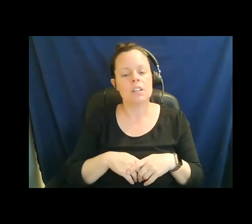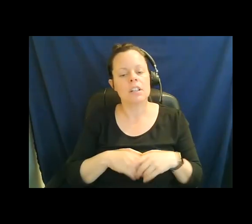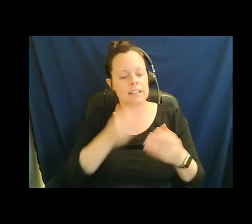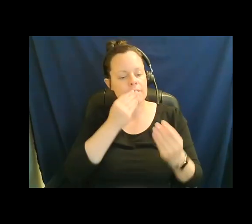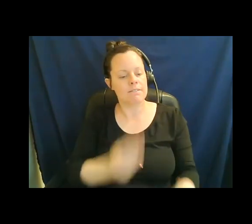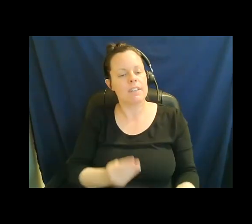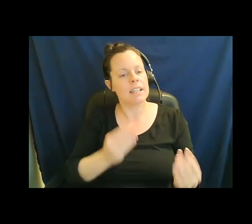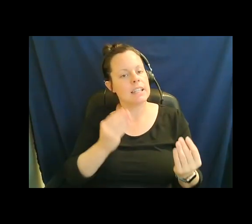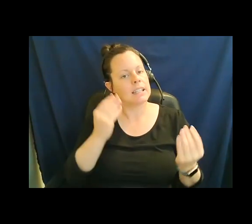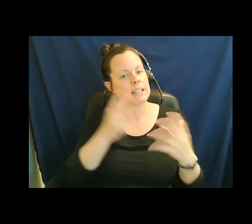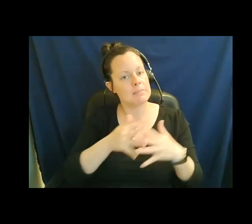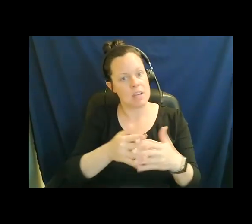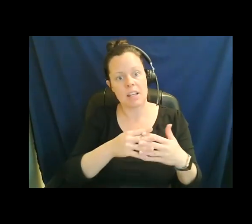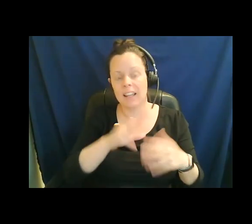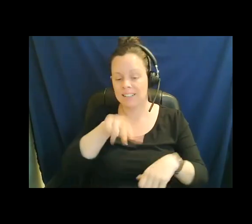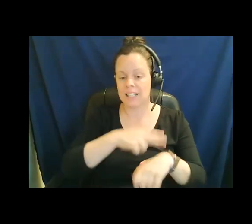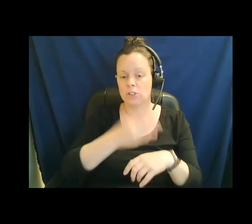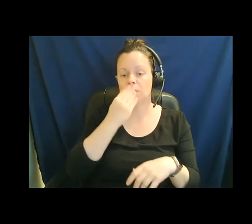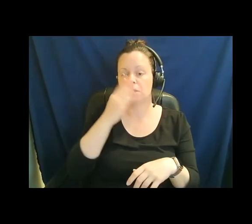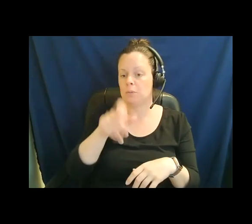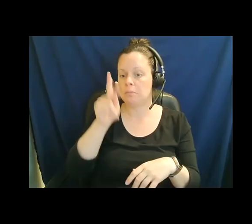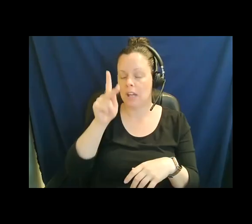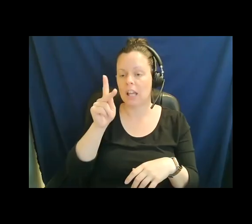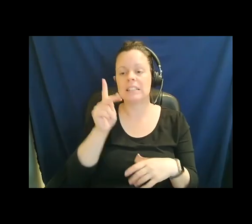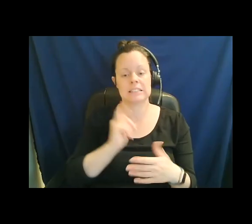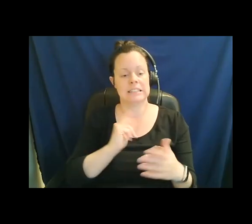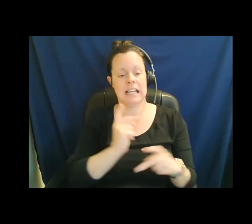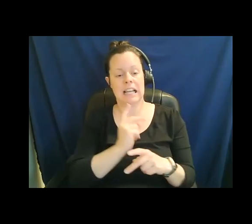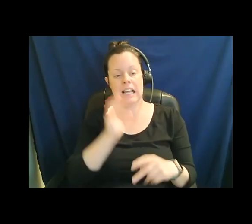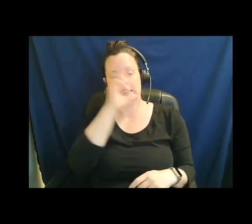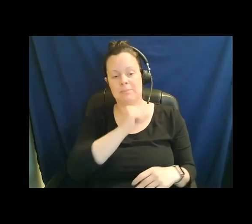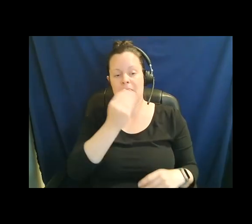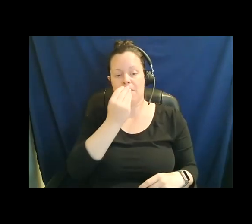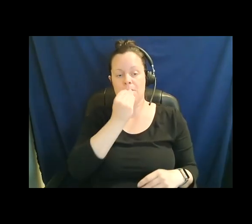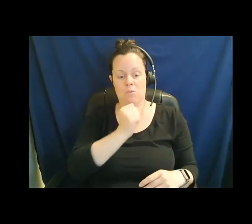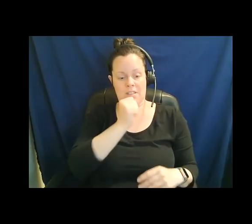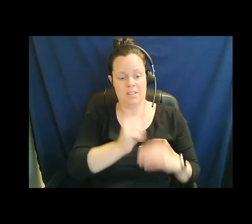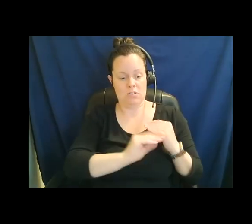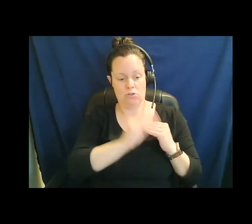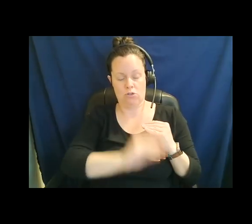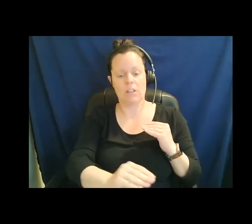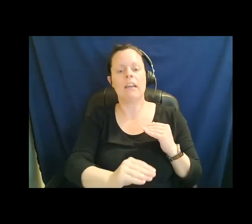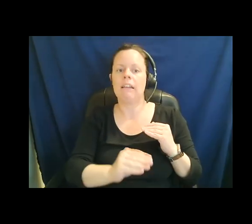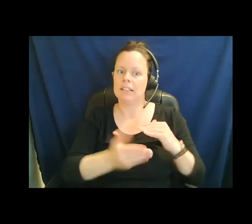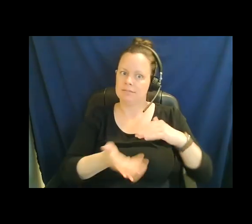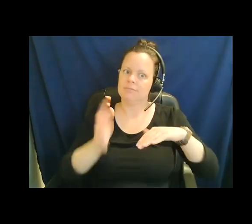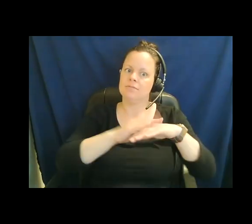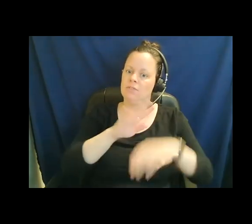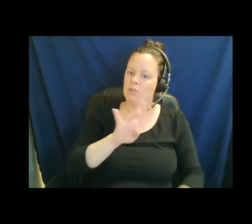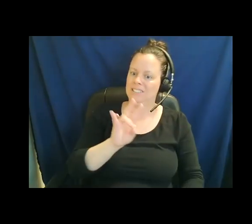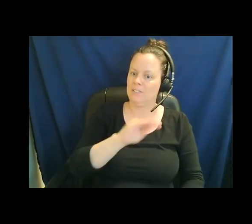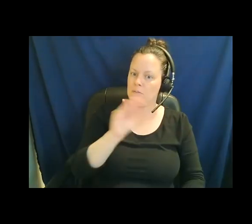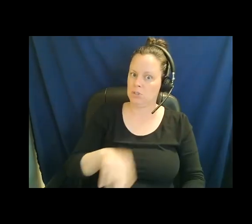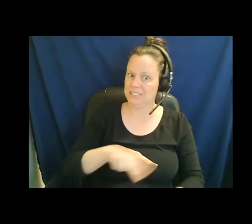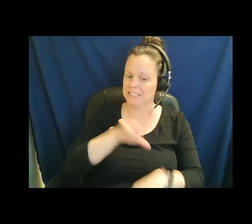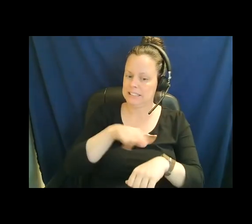banks, estimates that food insecurity is up 46% nationally. And of course, that average is